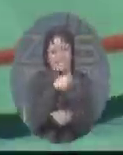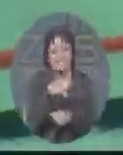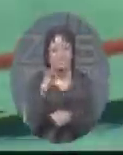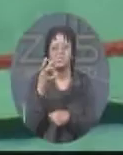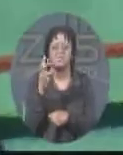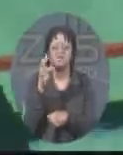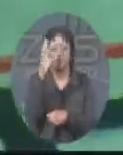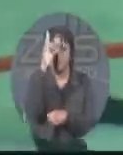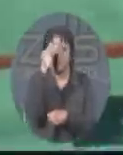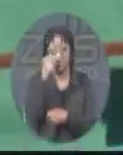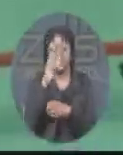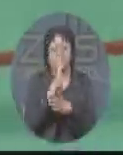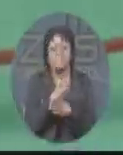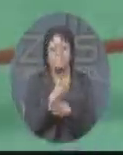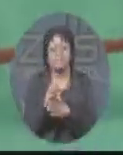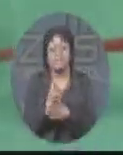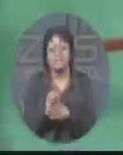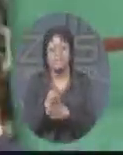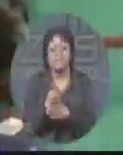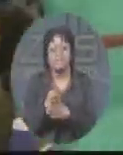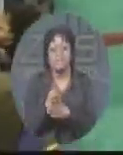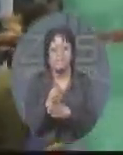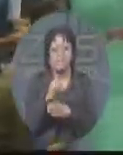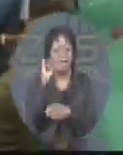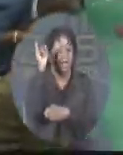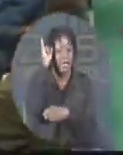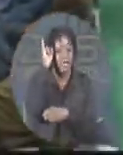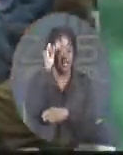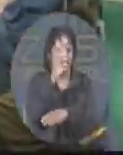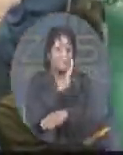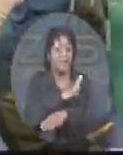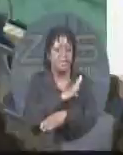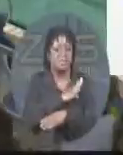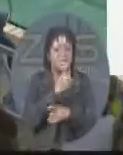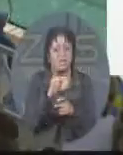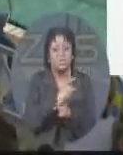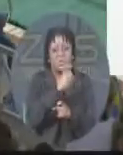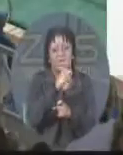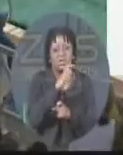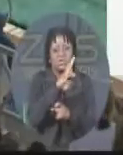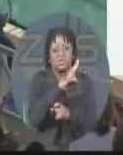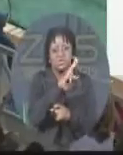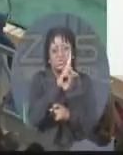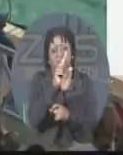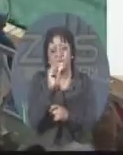age group, Isaac Bastian still the class of the field, winning in